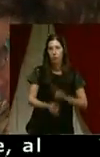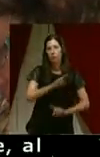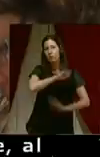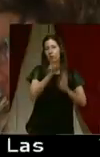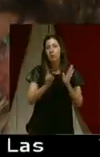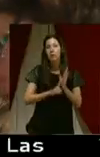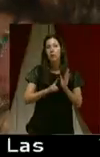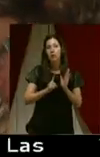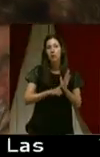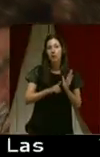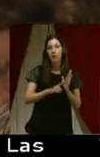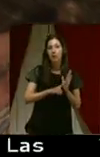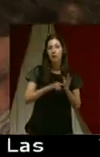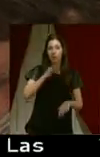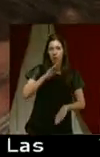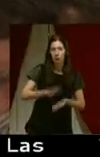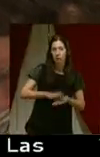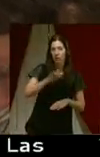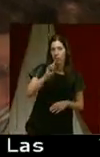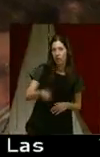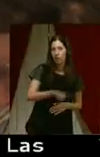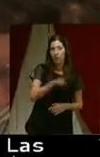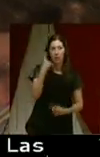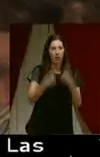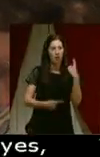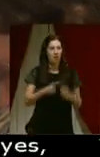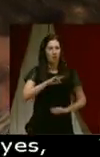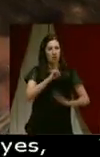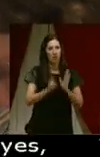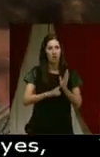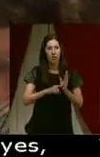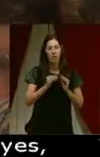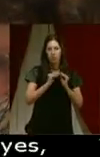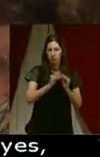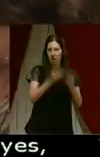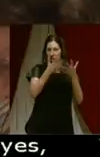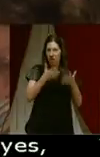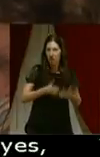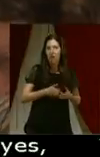is where all these matters really lay.